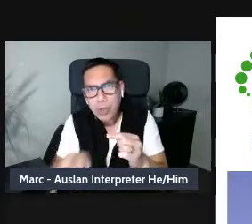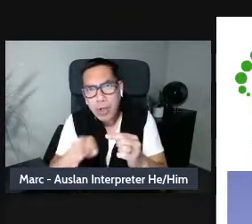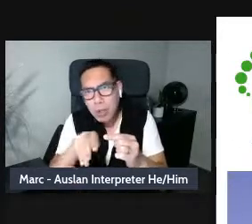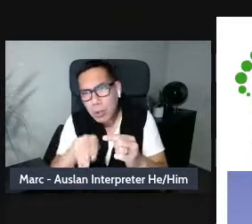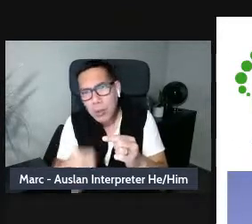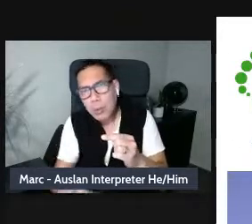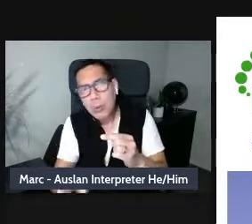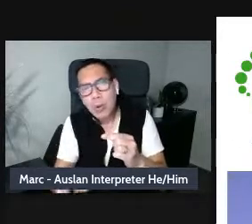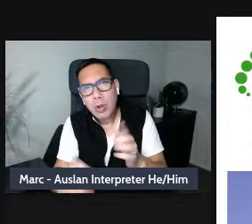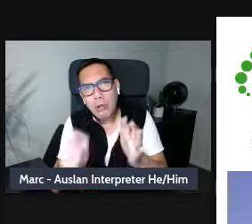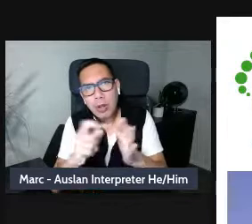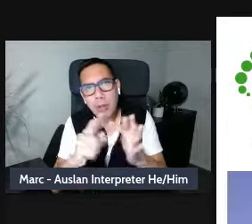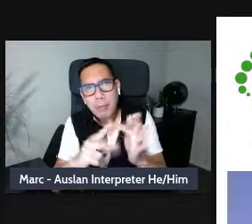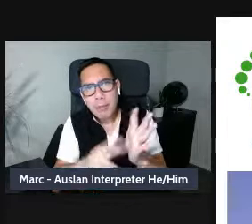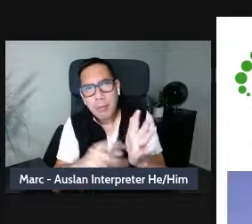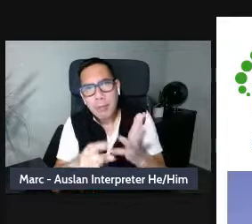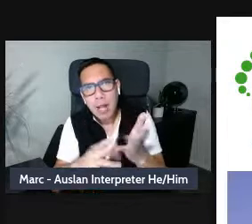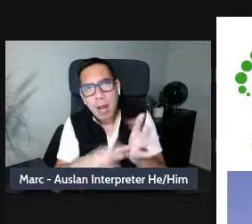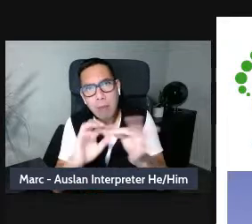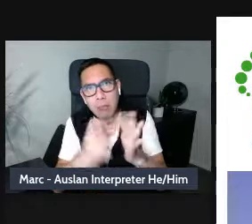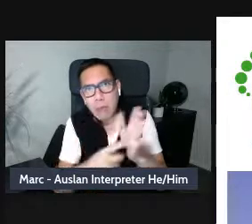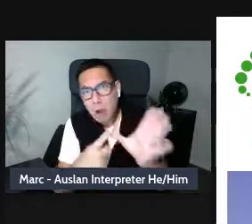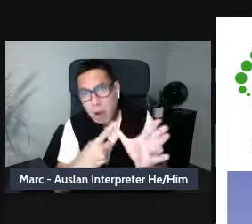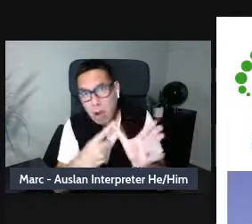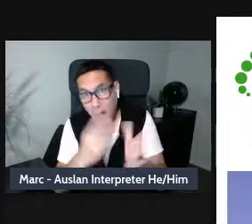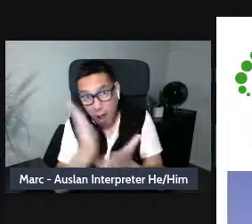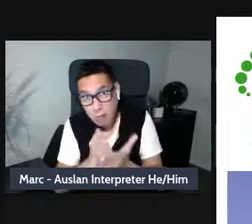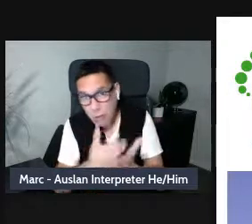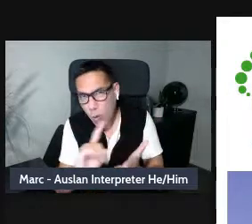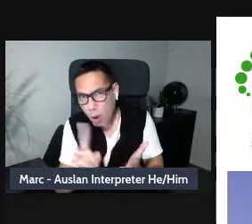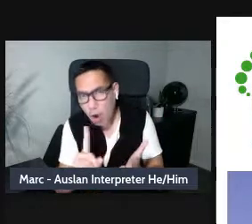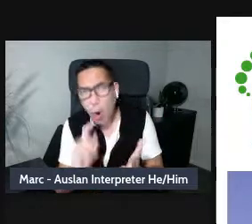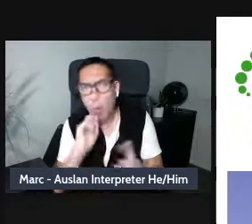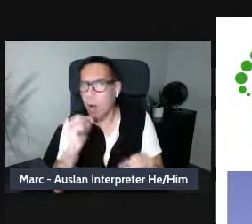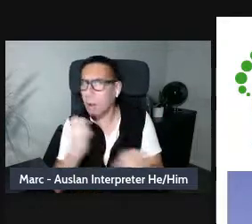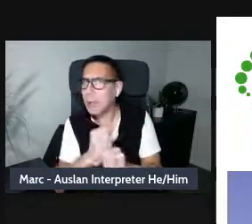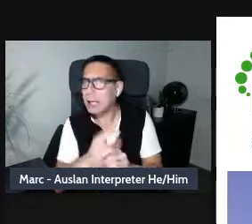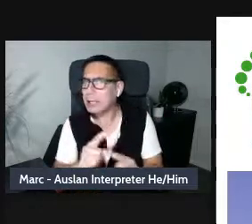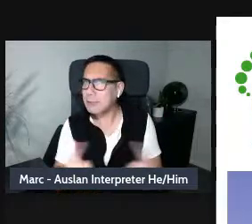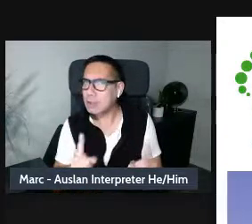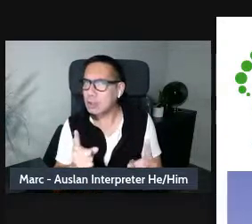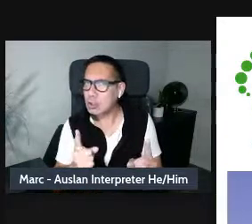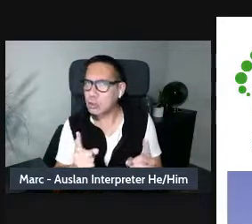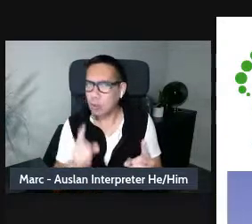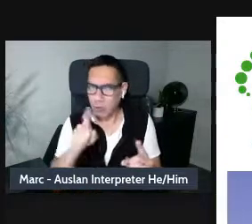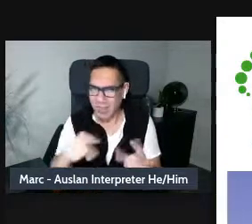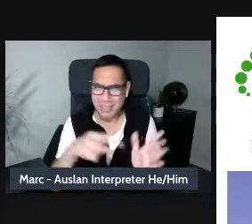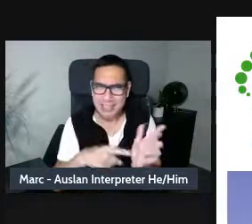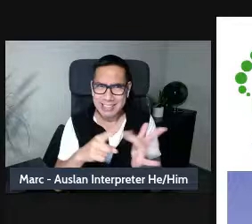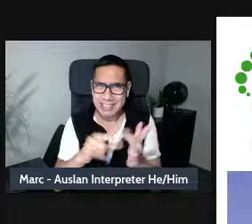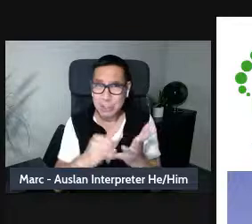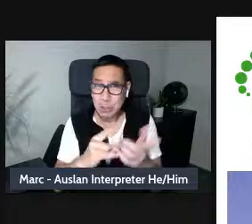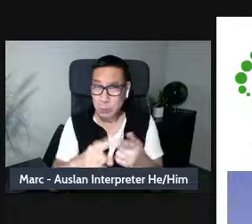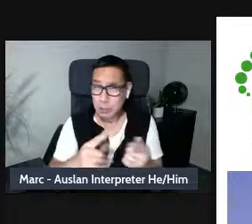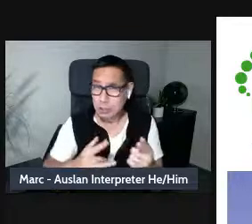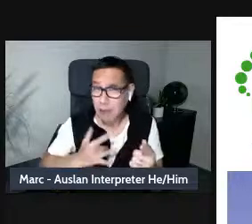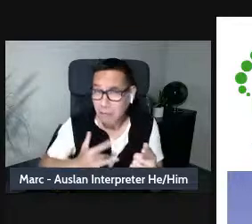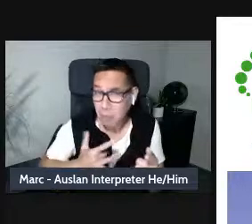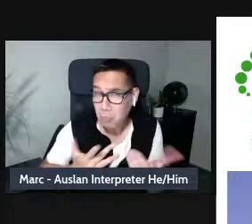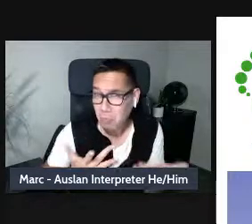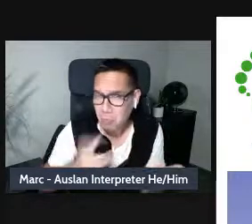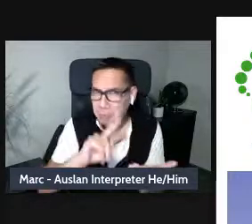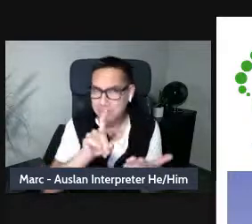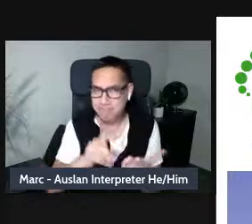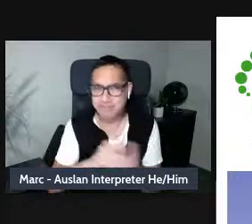penumbra would be located, and will that make a difference to the survival of that tissue? So this is really, really exciting stuff. And